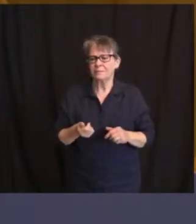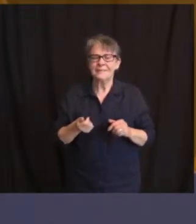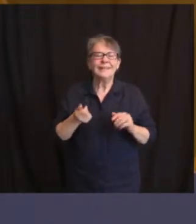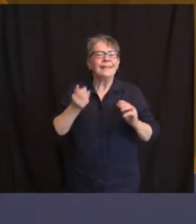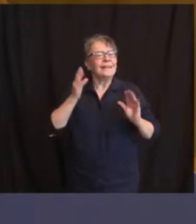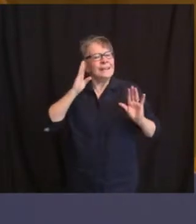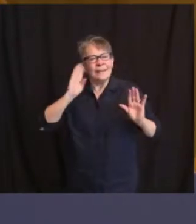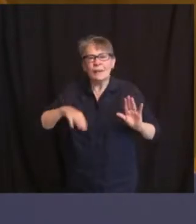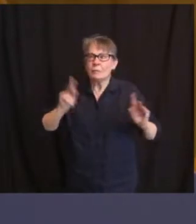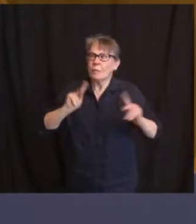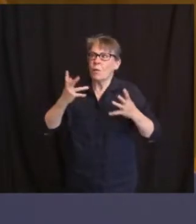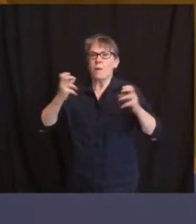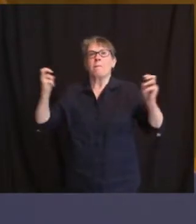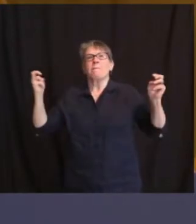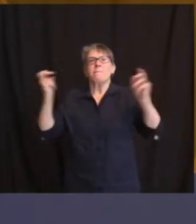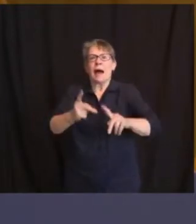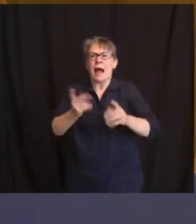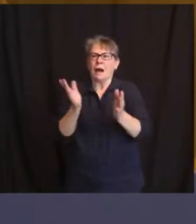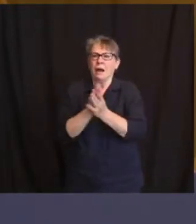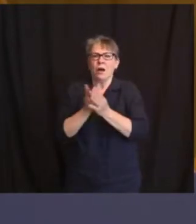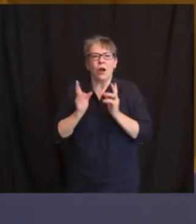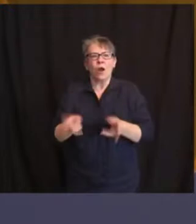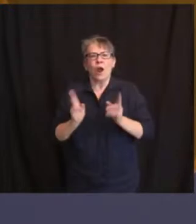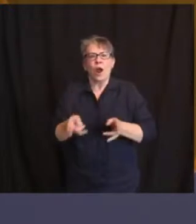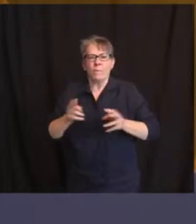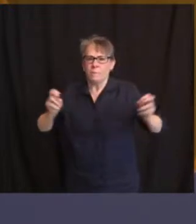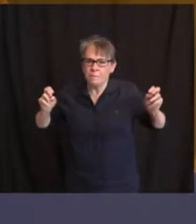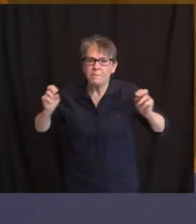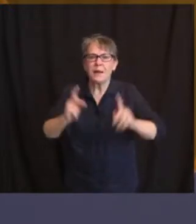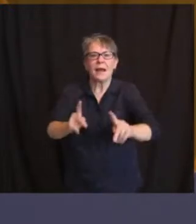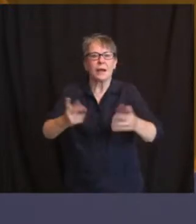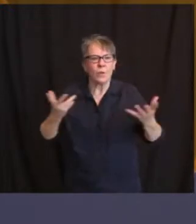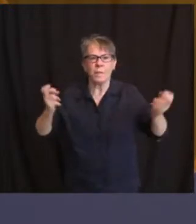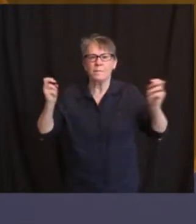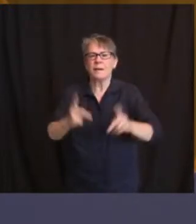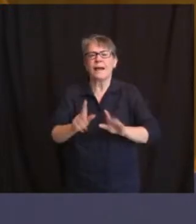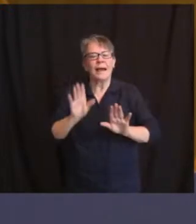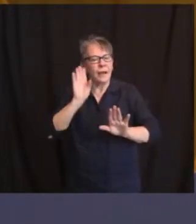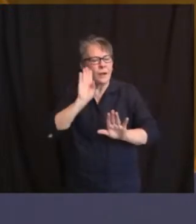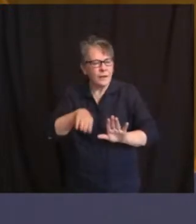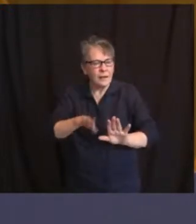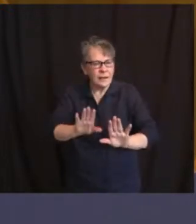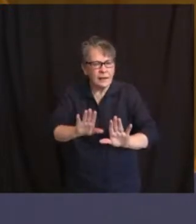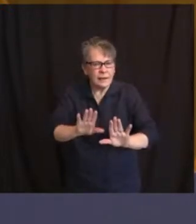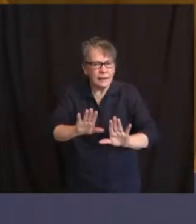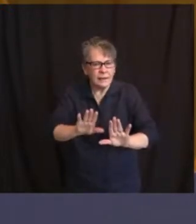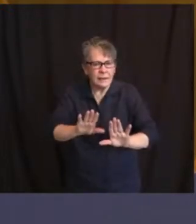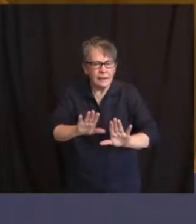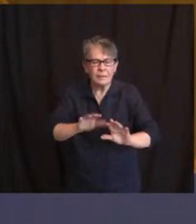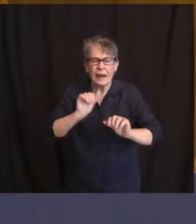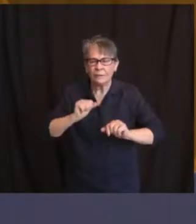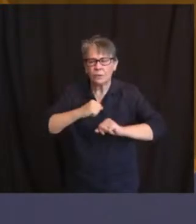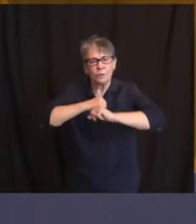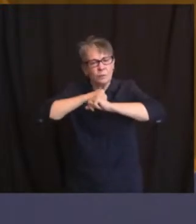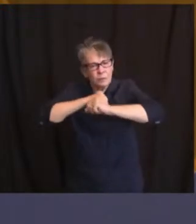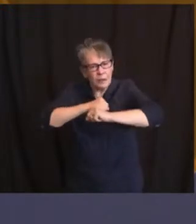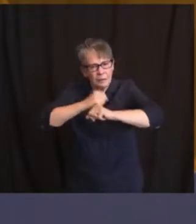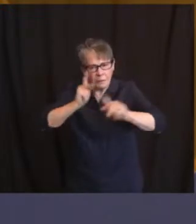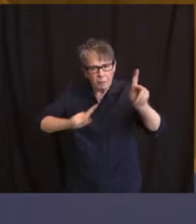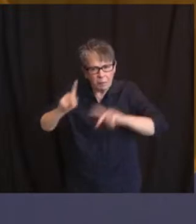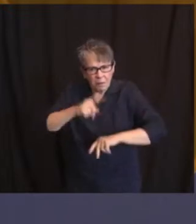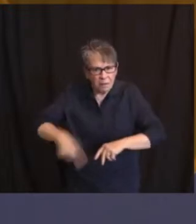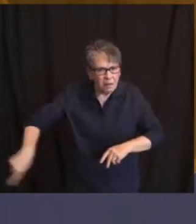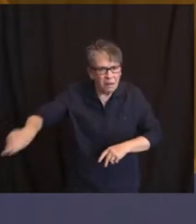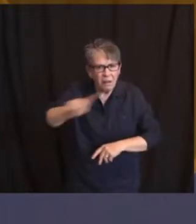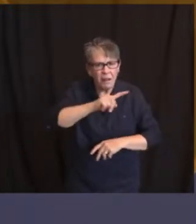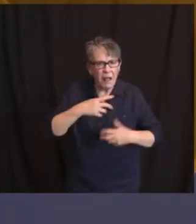precautionary measures that have been protecting the health of our residents. Please continue to stay at least 6 feet from others. Do